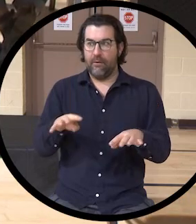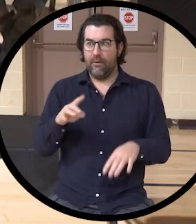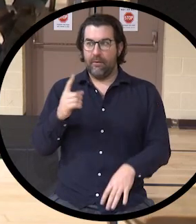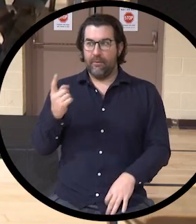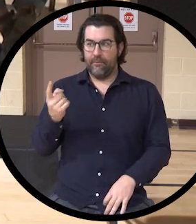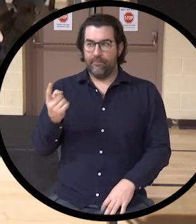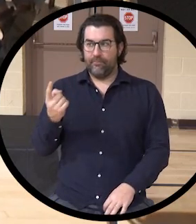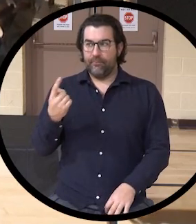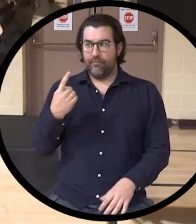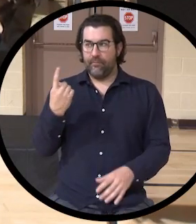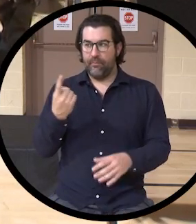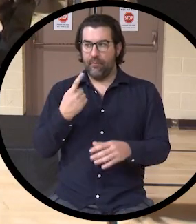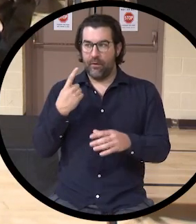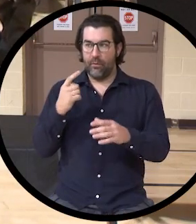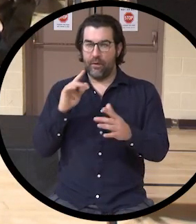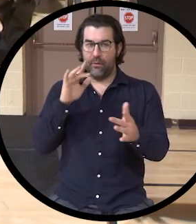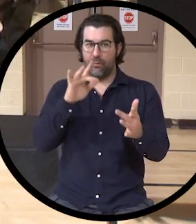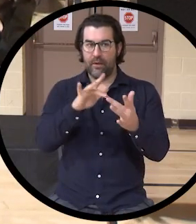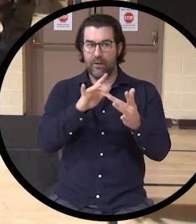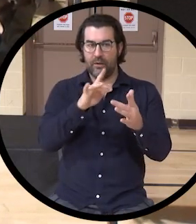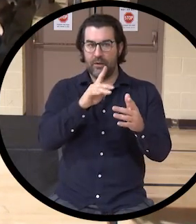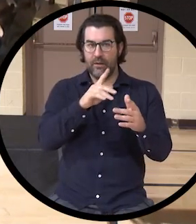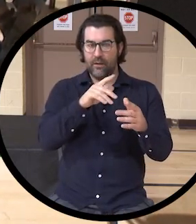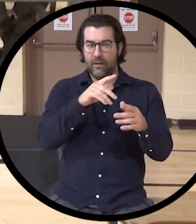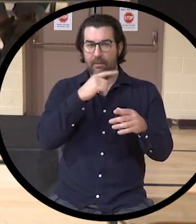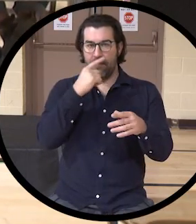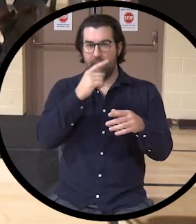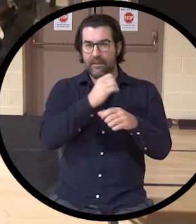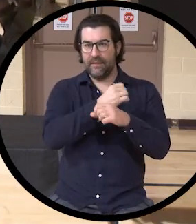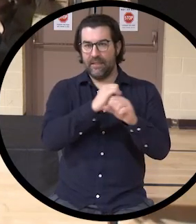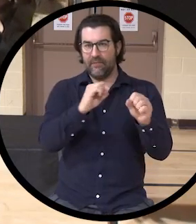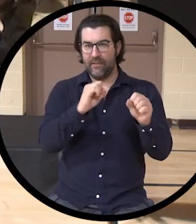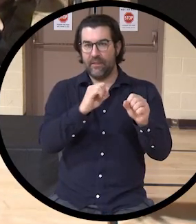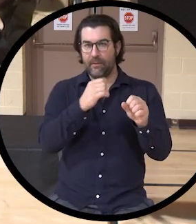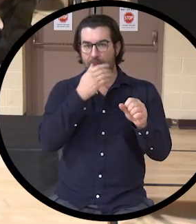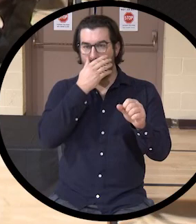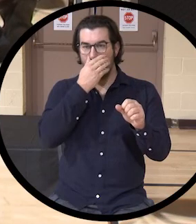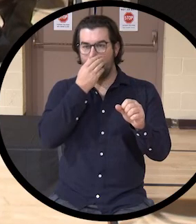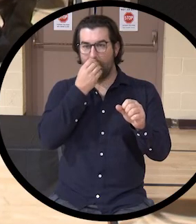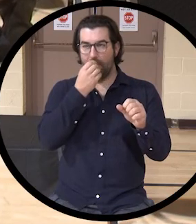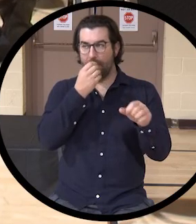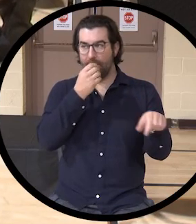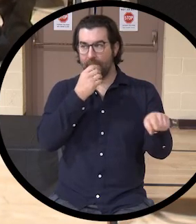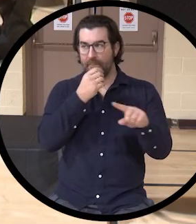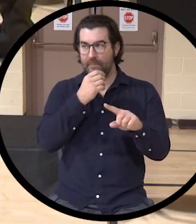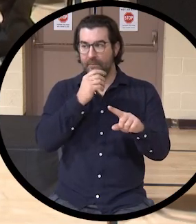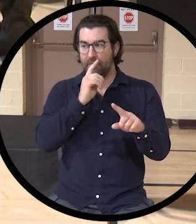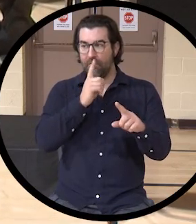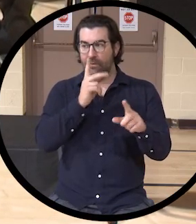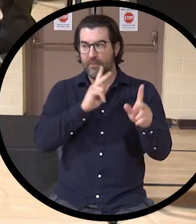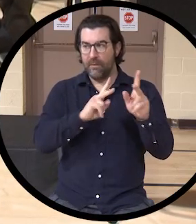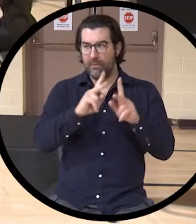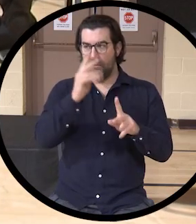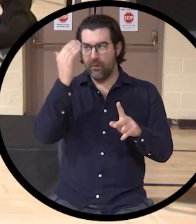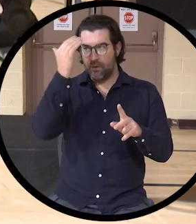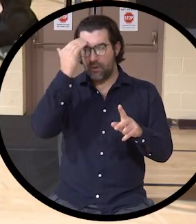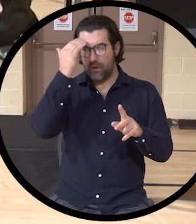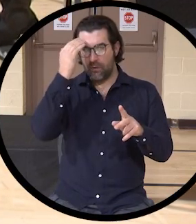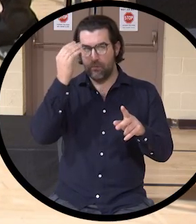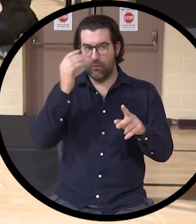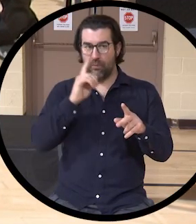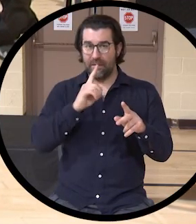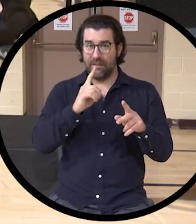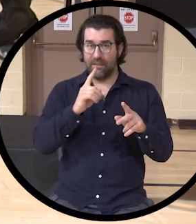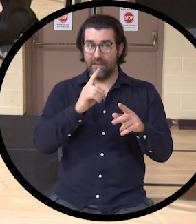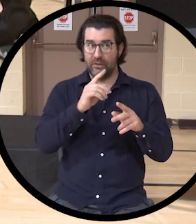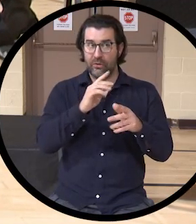we can reach out to our folks in public safety about. I'm sure folks are aware that there's a limited number